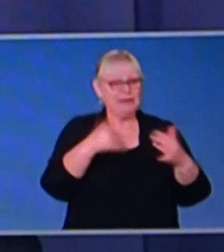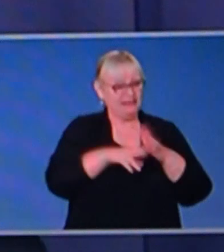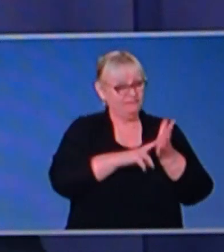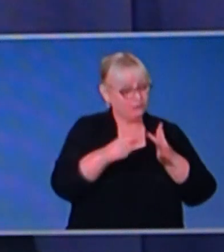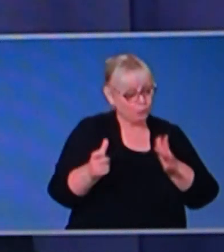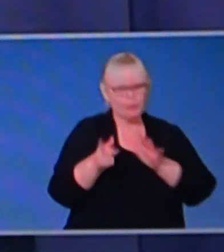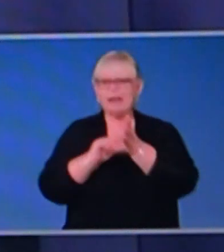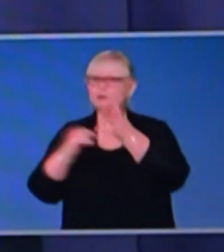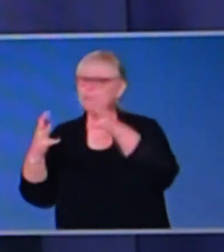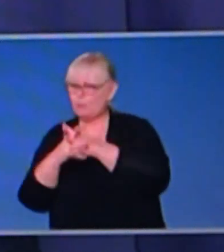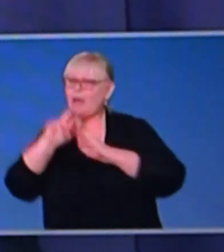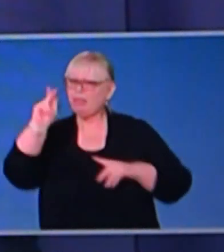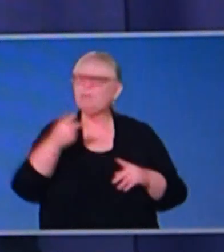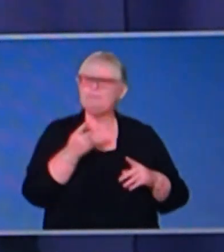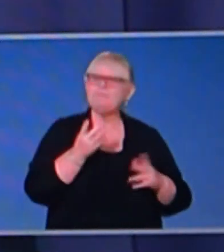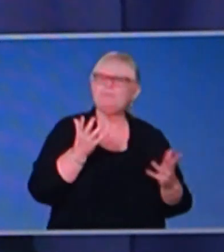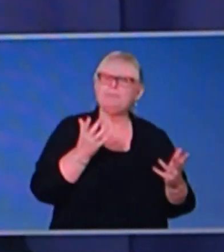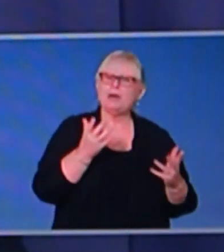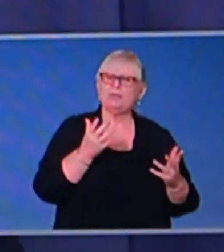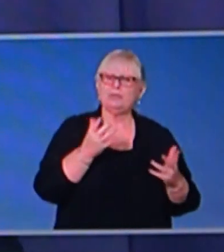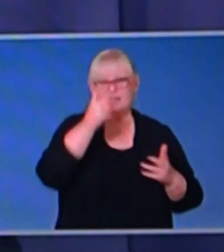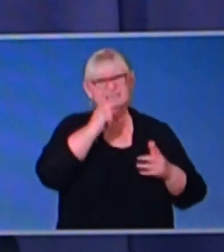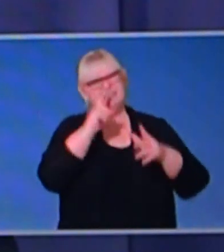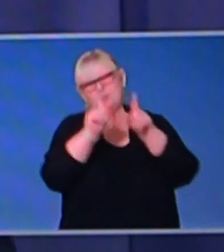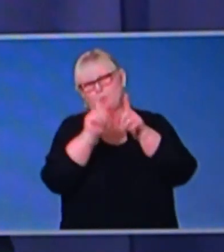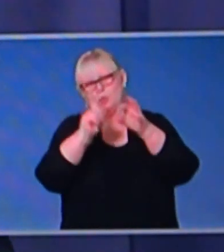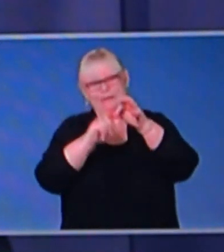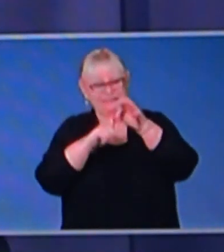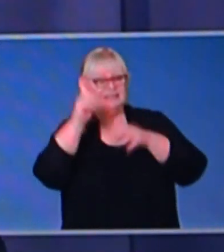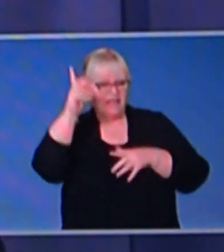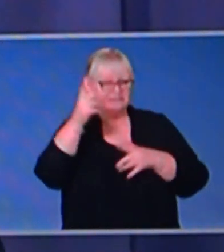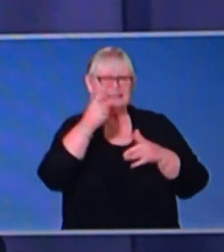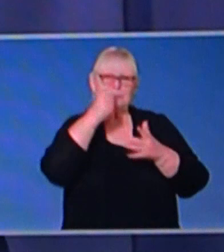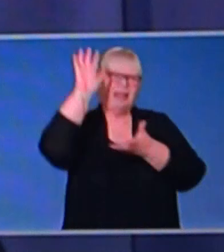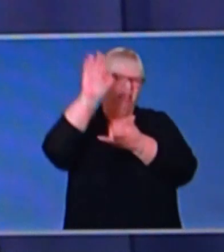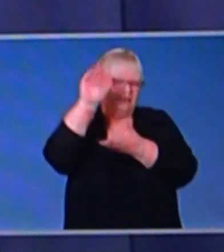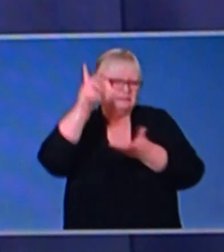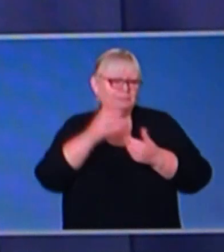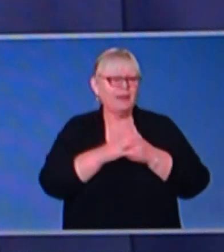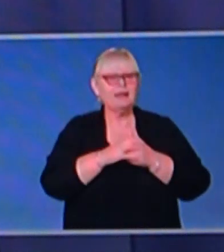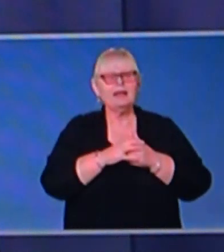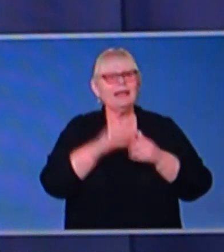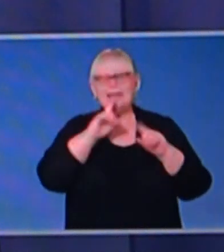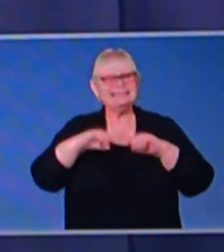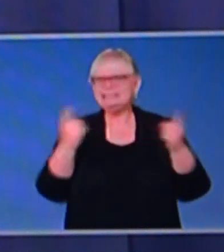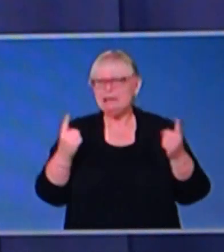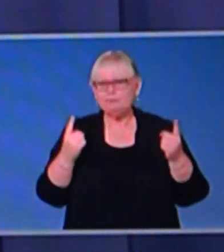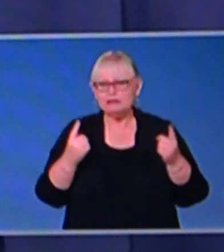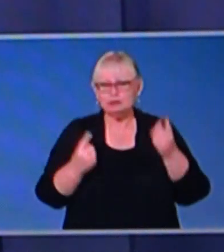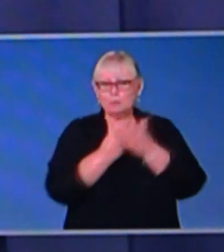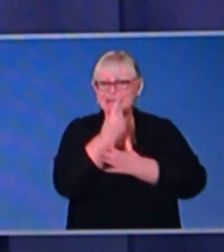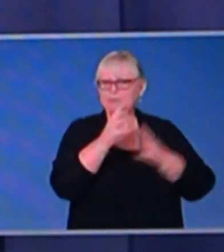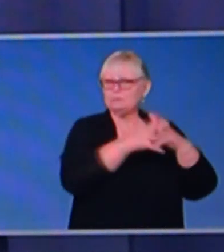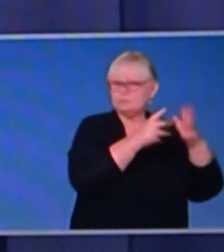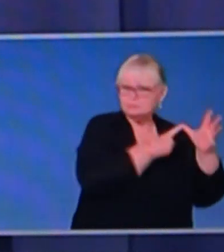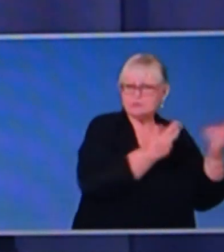South Wales, for that matter, and you could also argue Queensland to a slightly lesser extent, is very different to the circumstances in Western Australia,